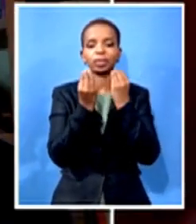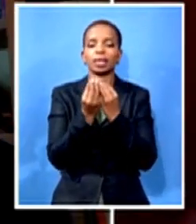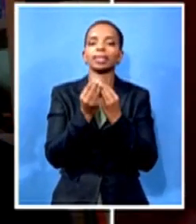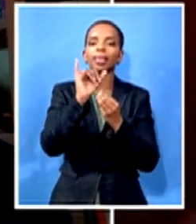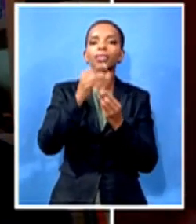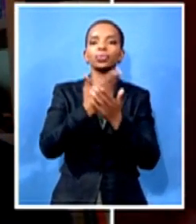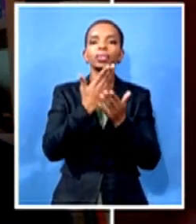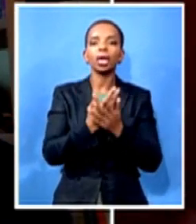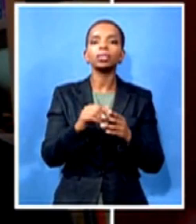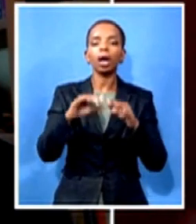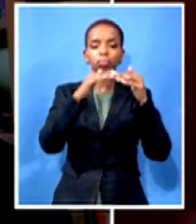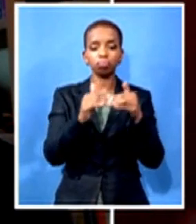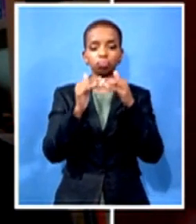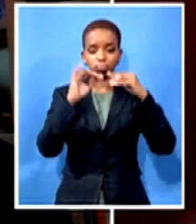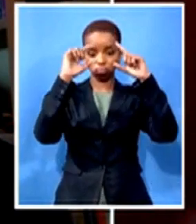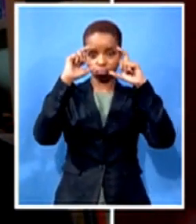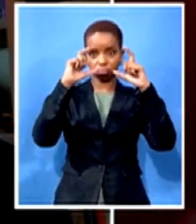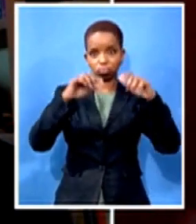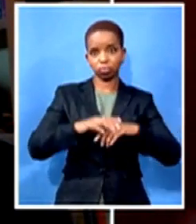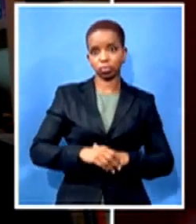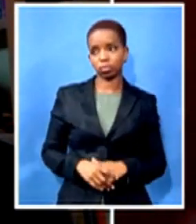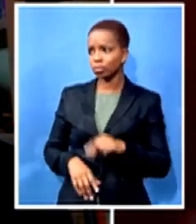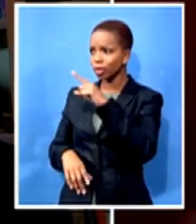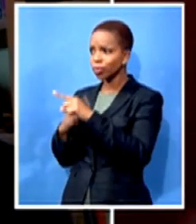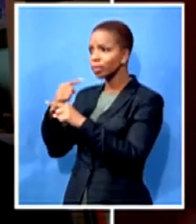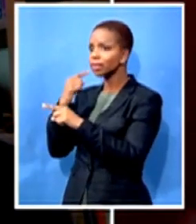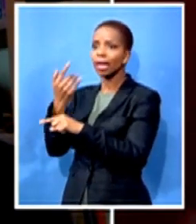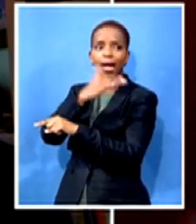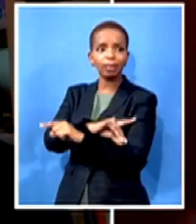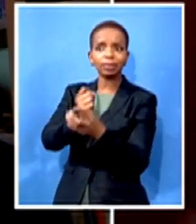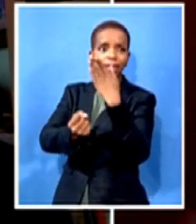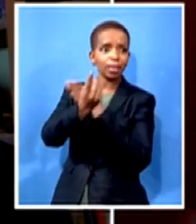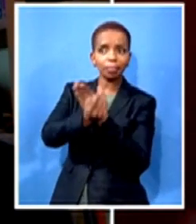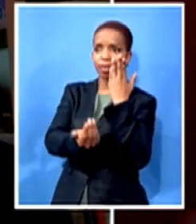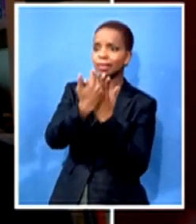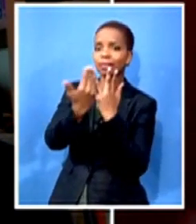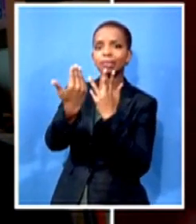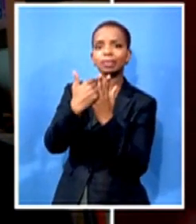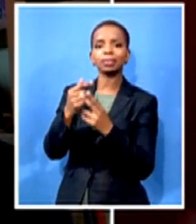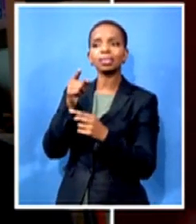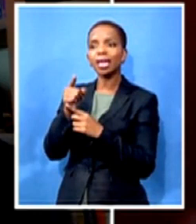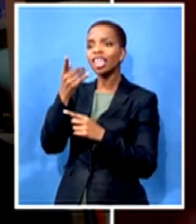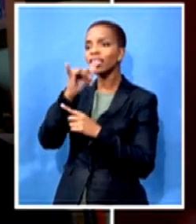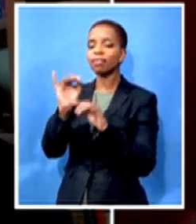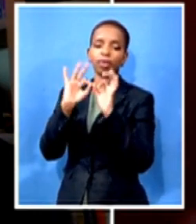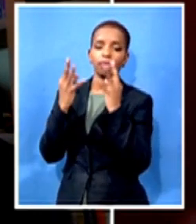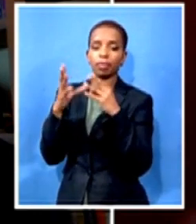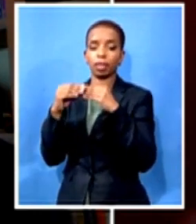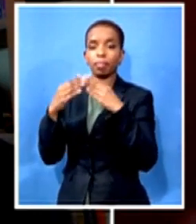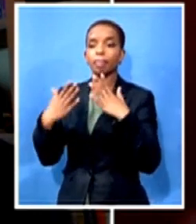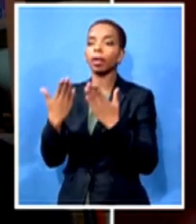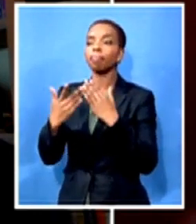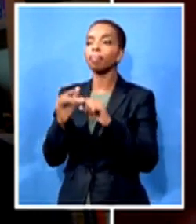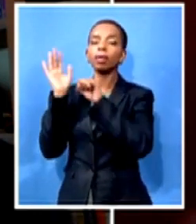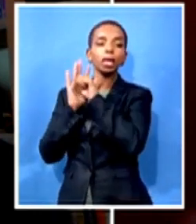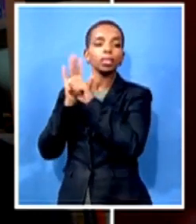talking about the outside distractions. How important is it for other family members to be at the best behavior in the background while virtual meetings are taking place?